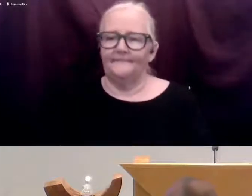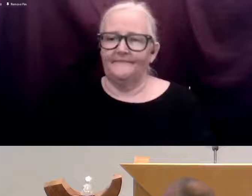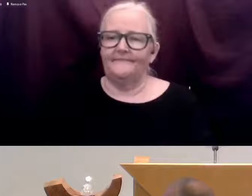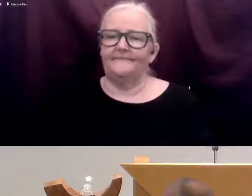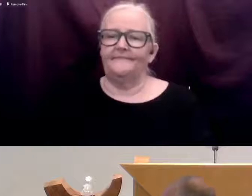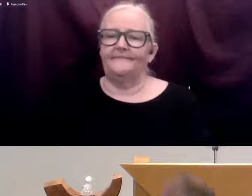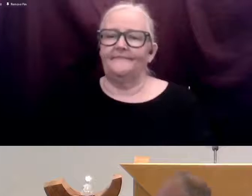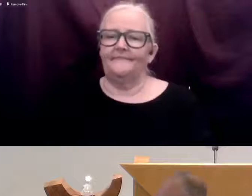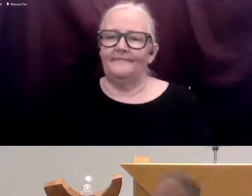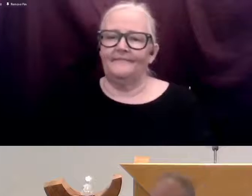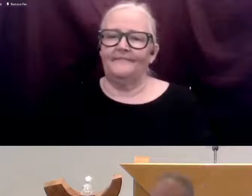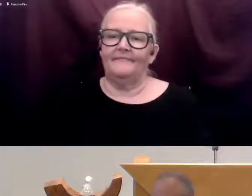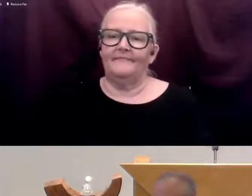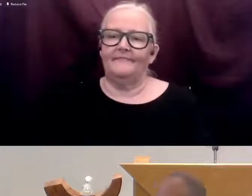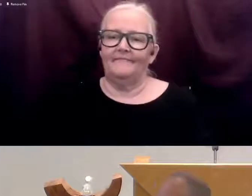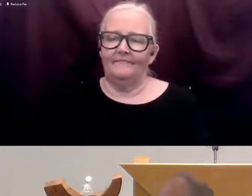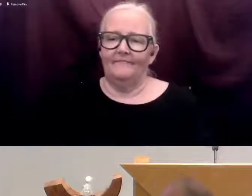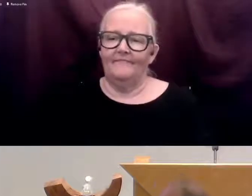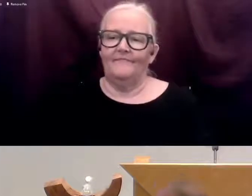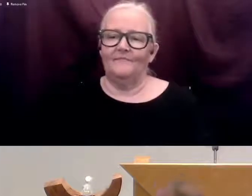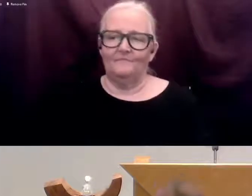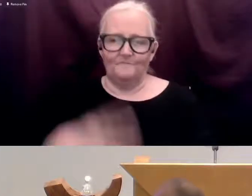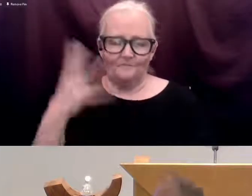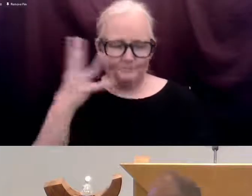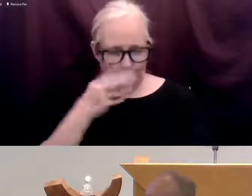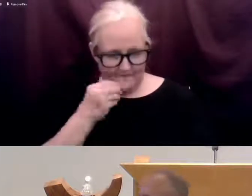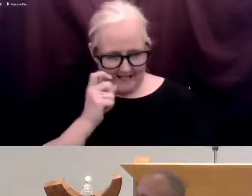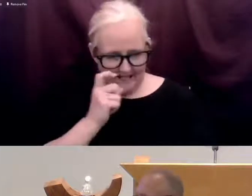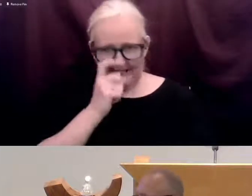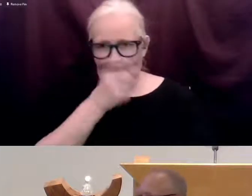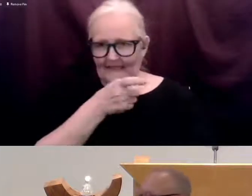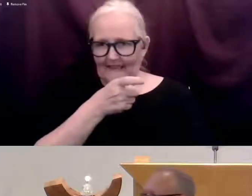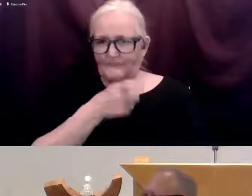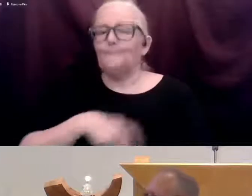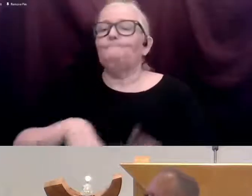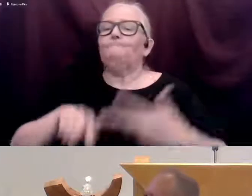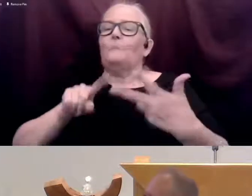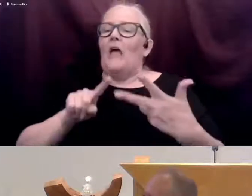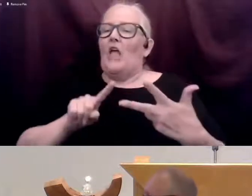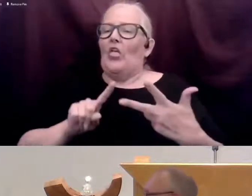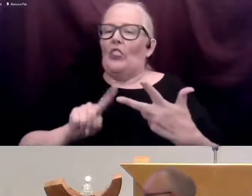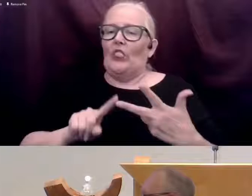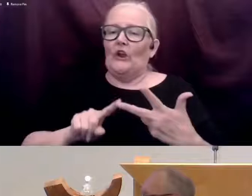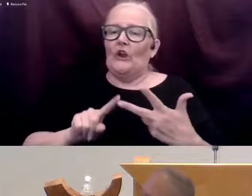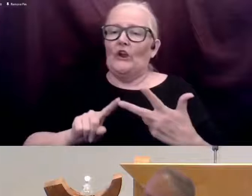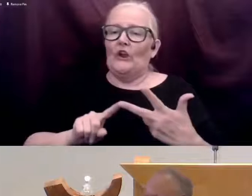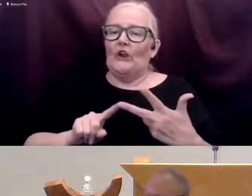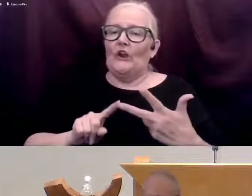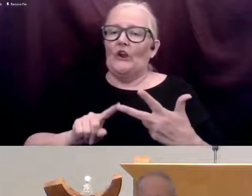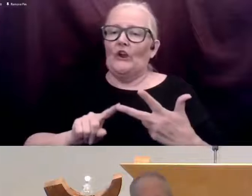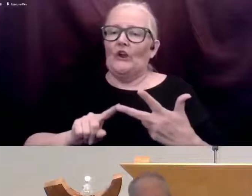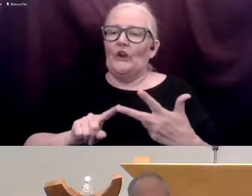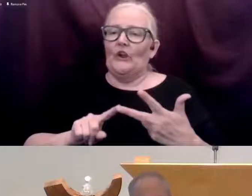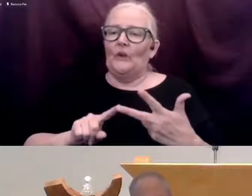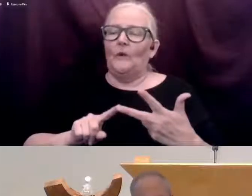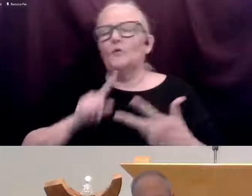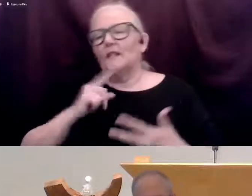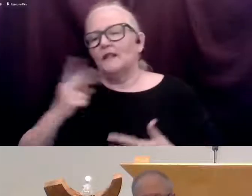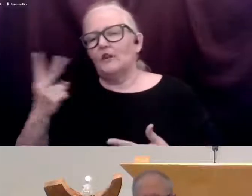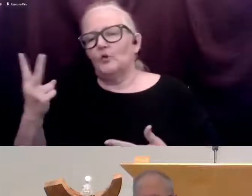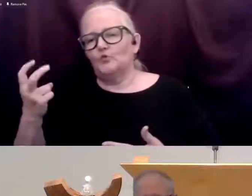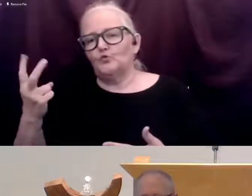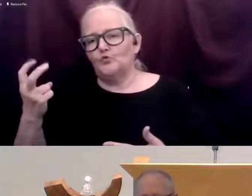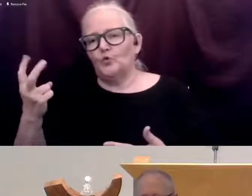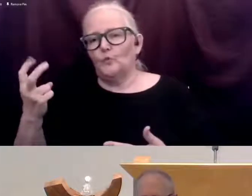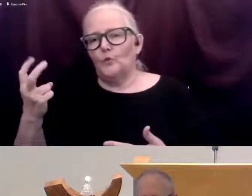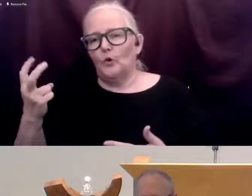some lovely flowers for you. And then our third gift will be, well, there's two more, in the form of a commemorative video at the end of the